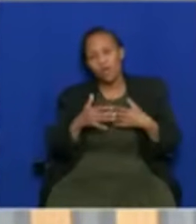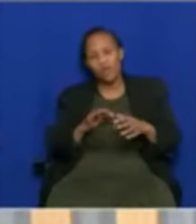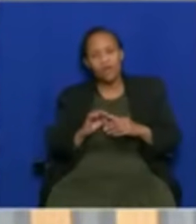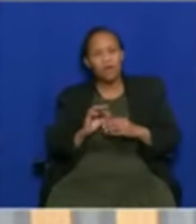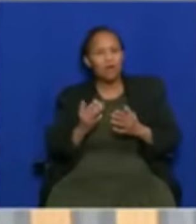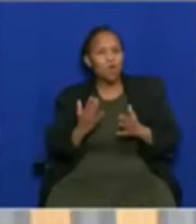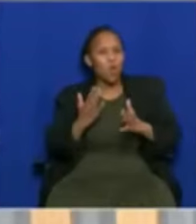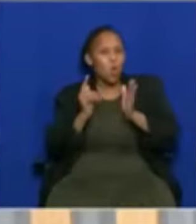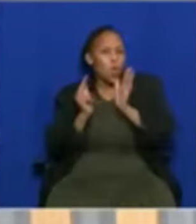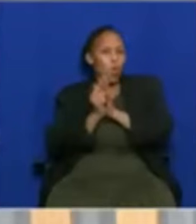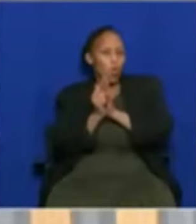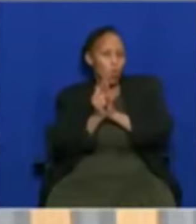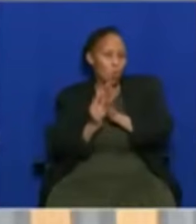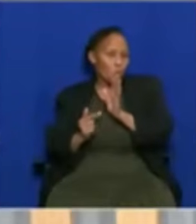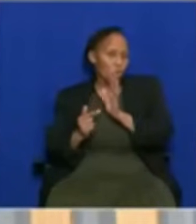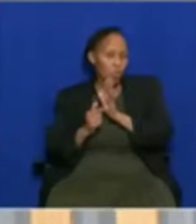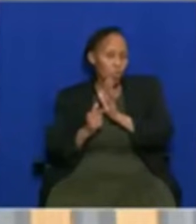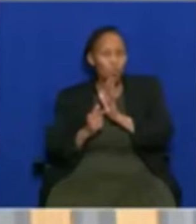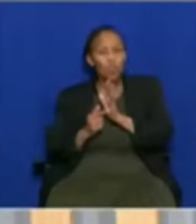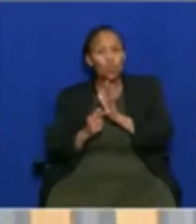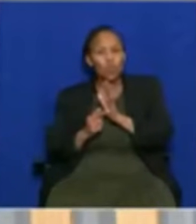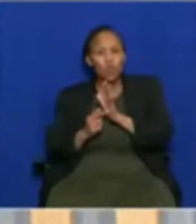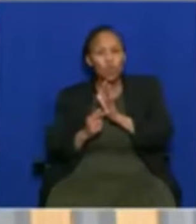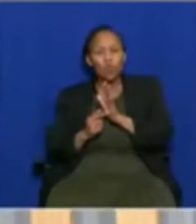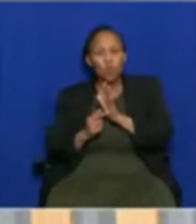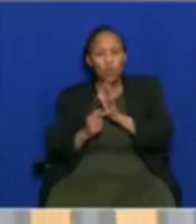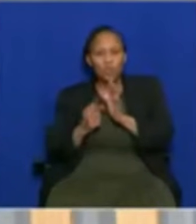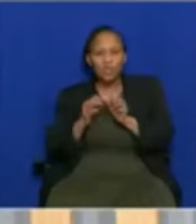you say covers something like this.